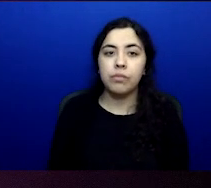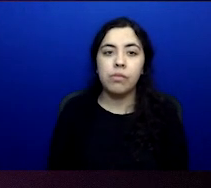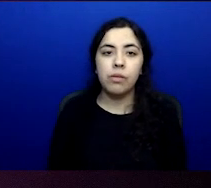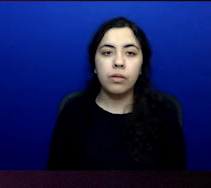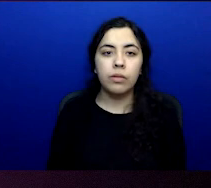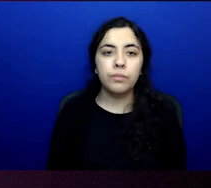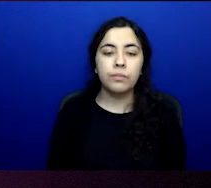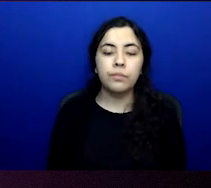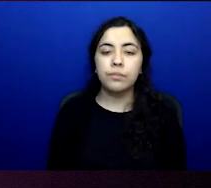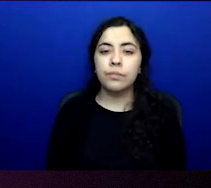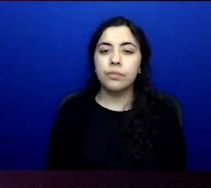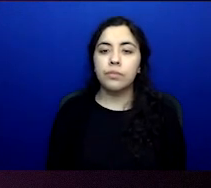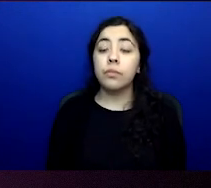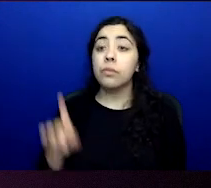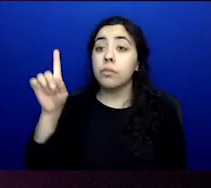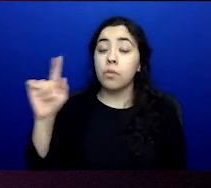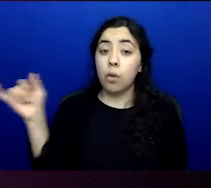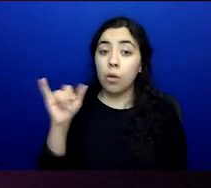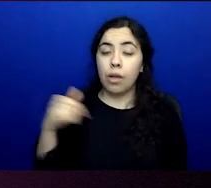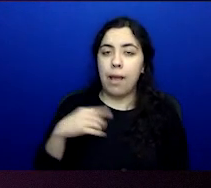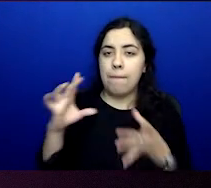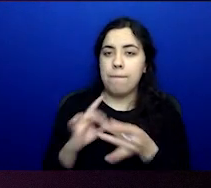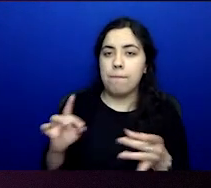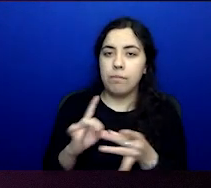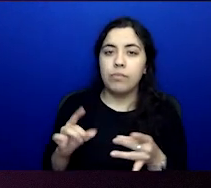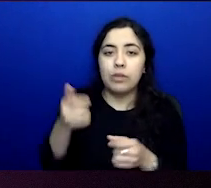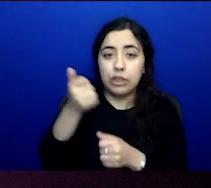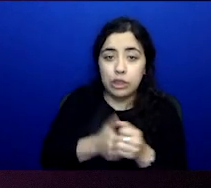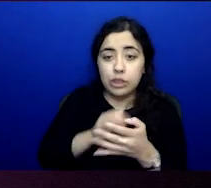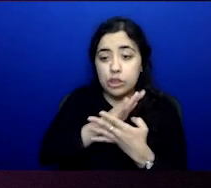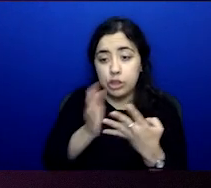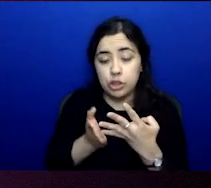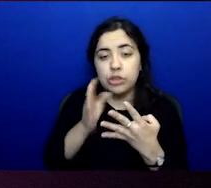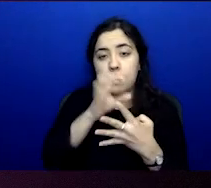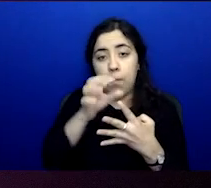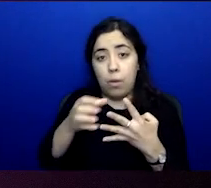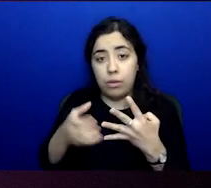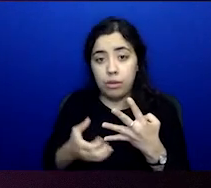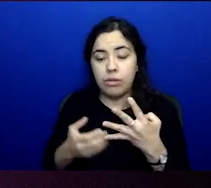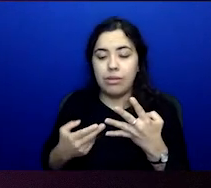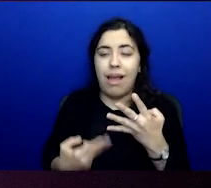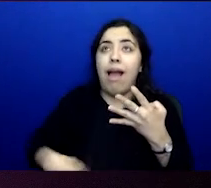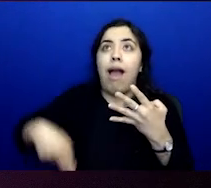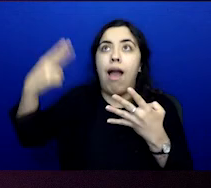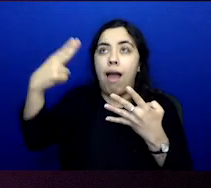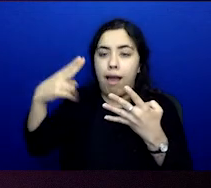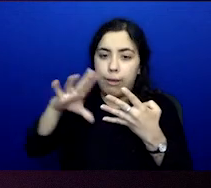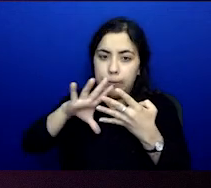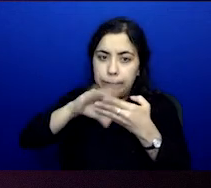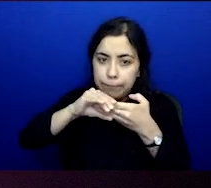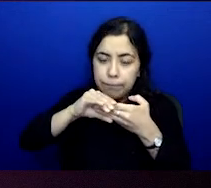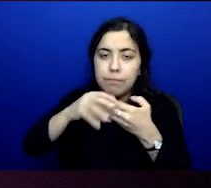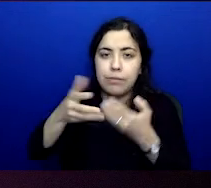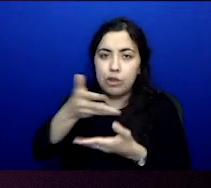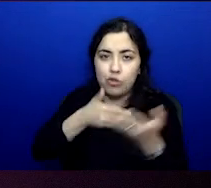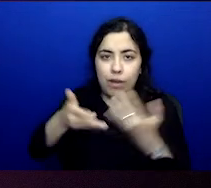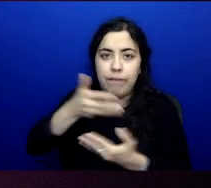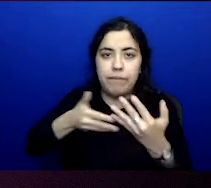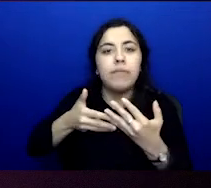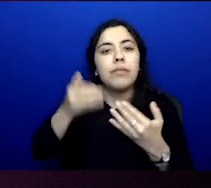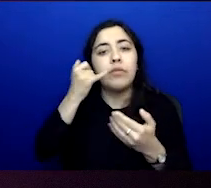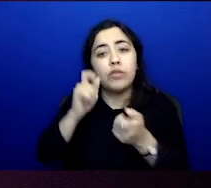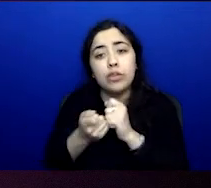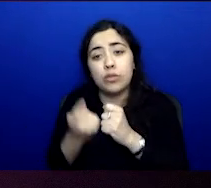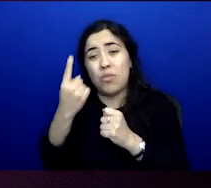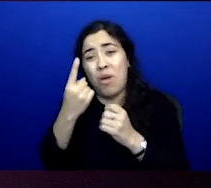So, and also, as I mentioned, each component is highly correlated to each other in terms of interactivity. For example, if we change